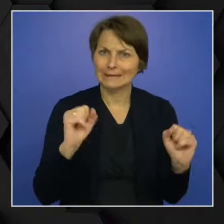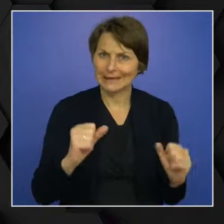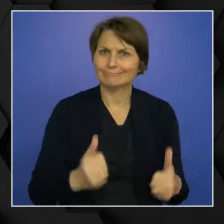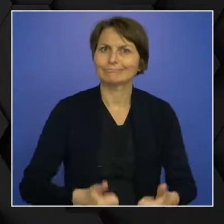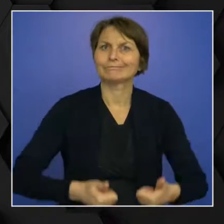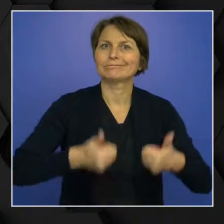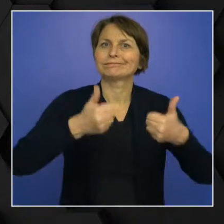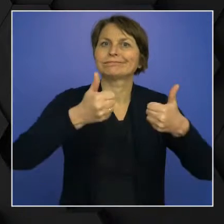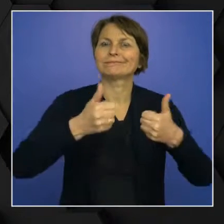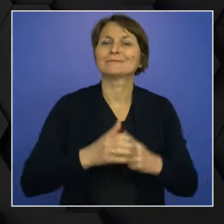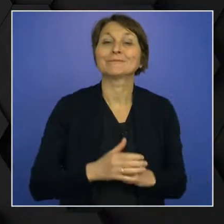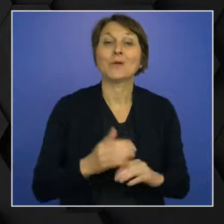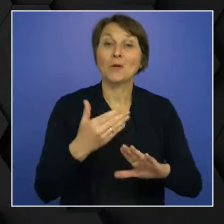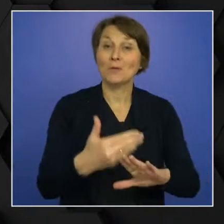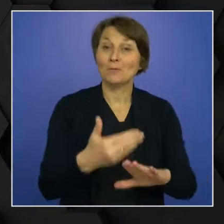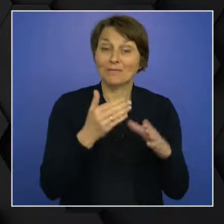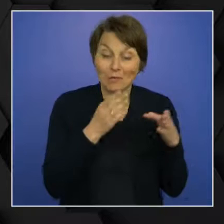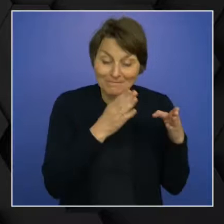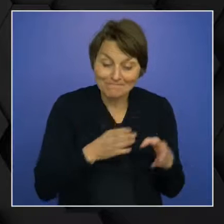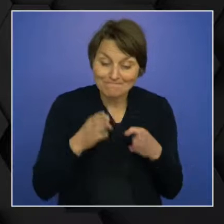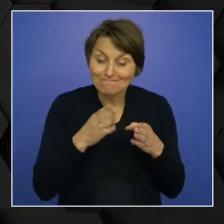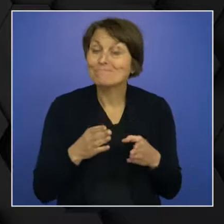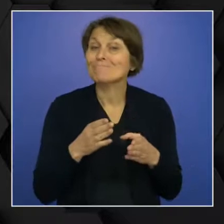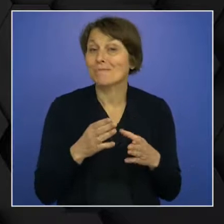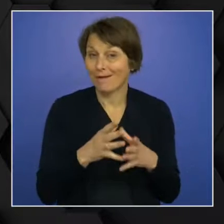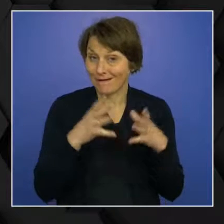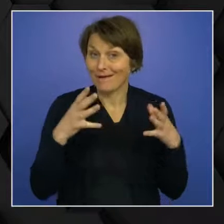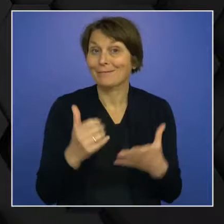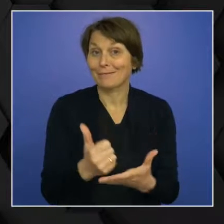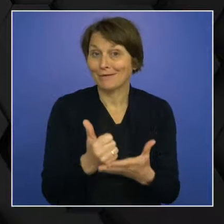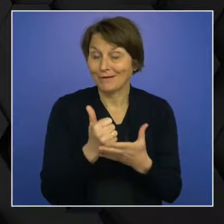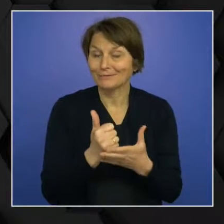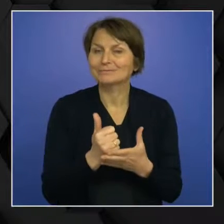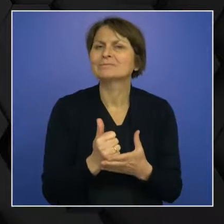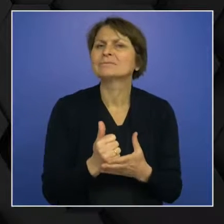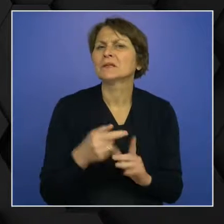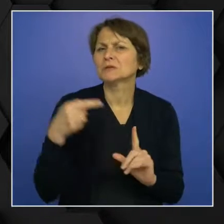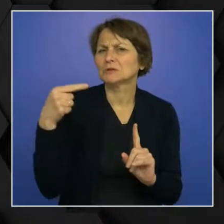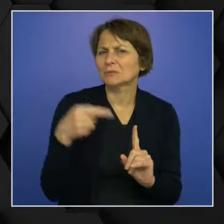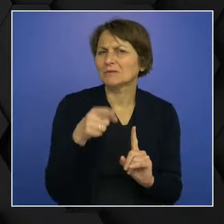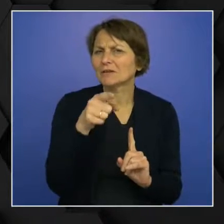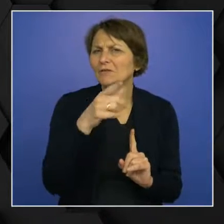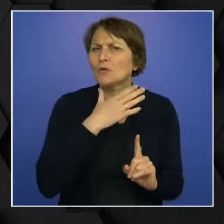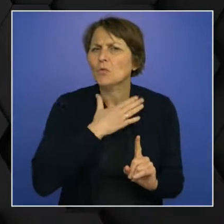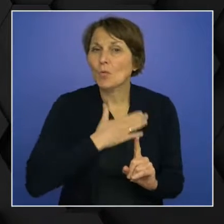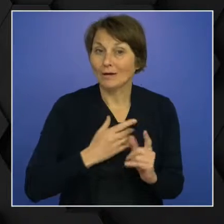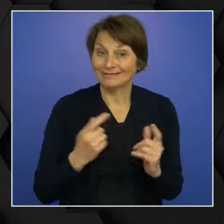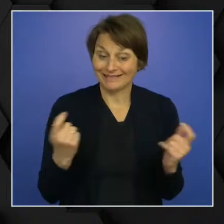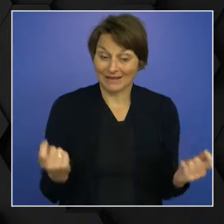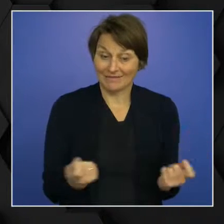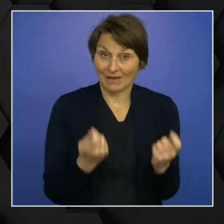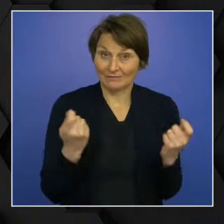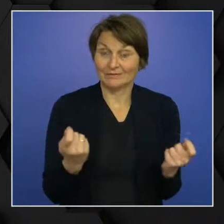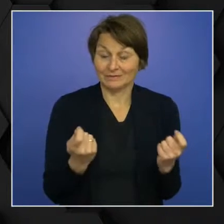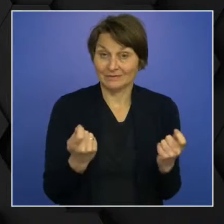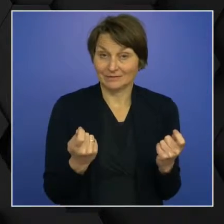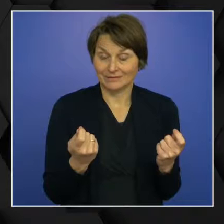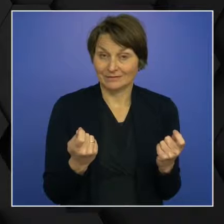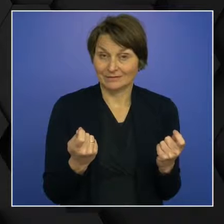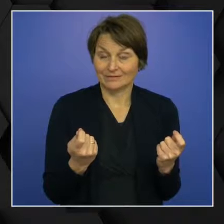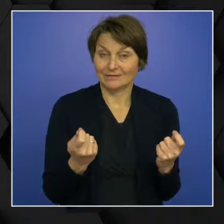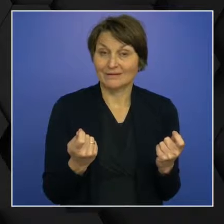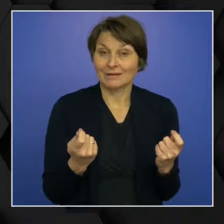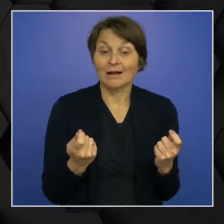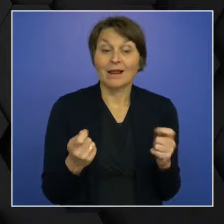So preparation always works, especially when you want to produce an event and you own the event. Then